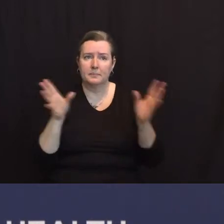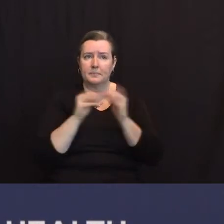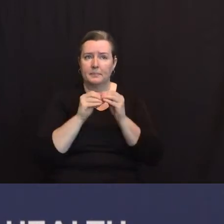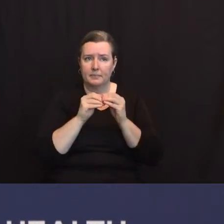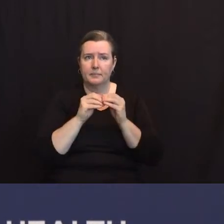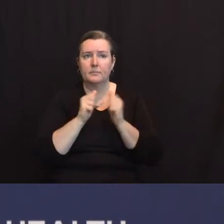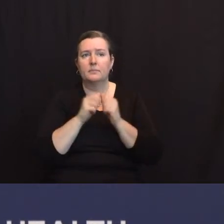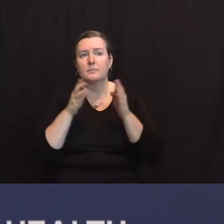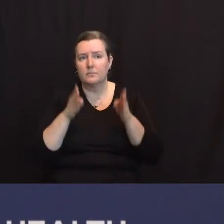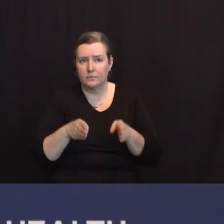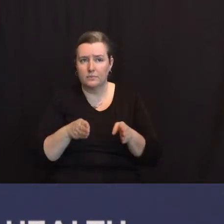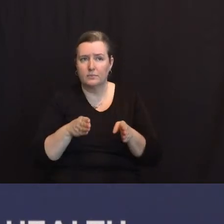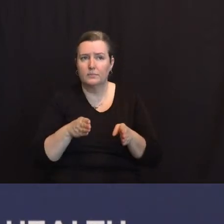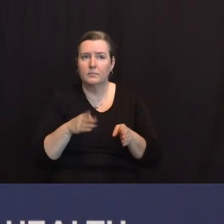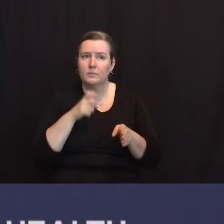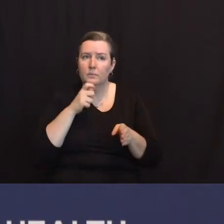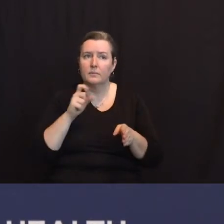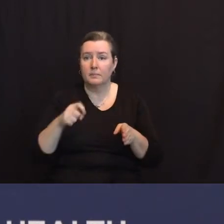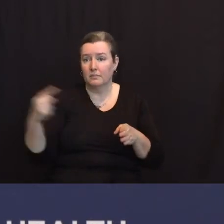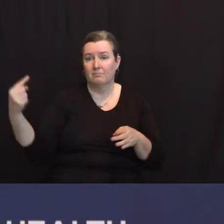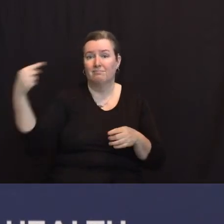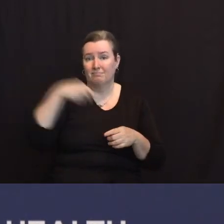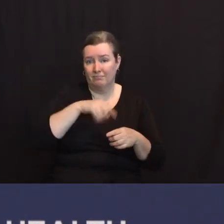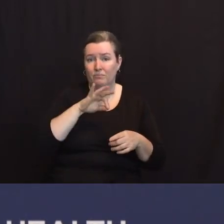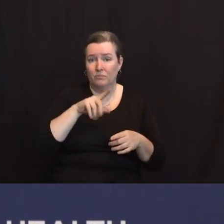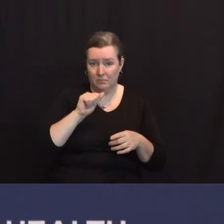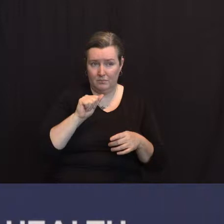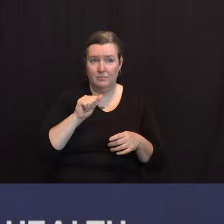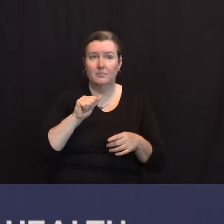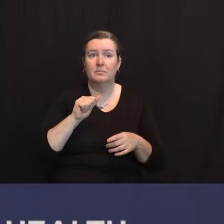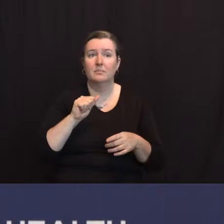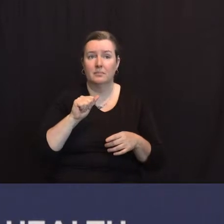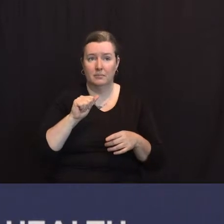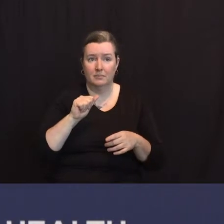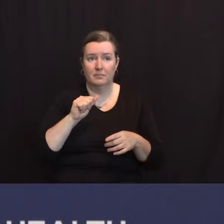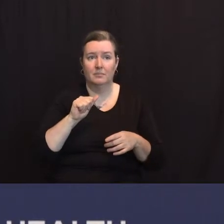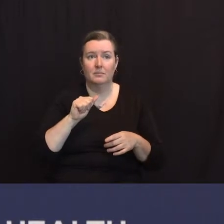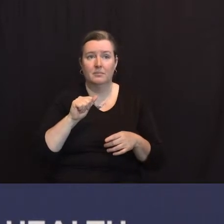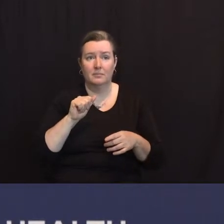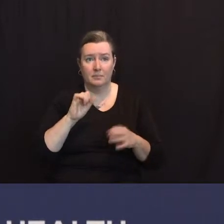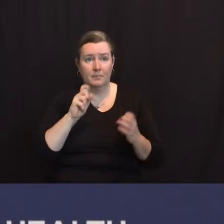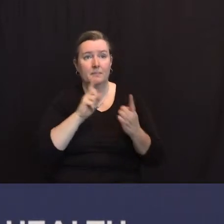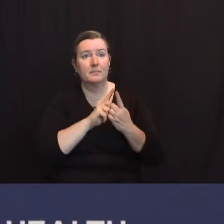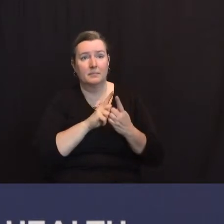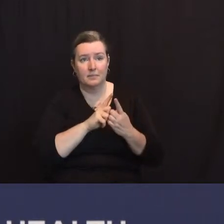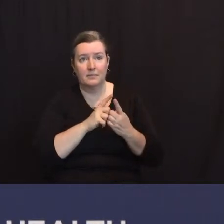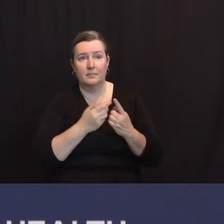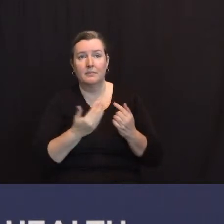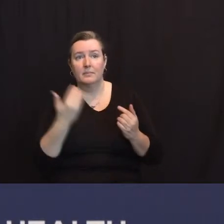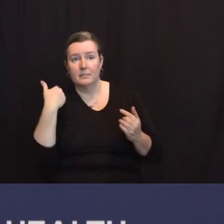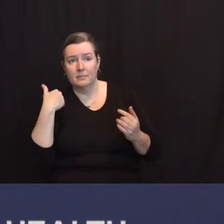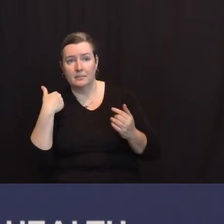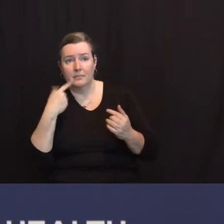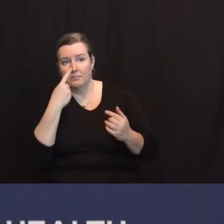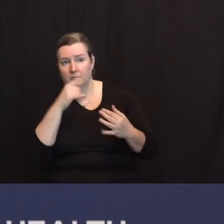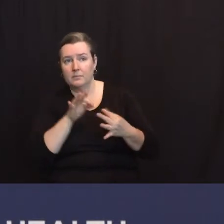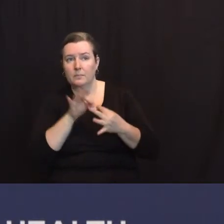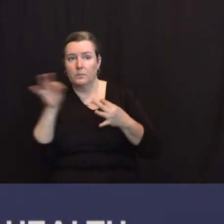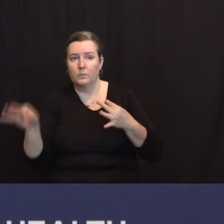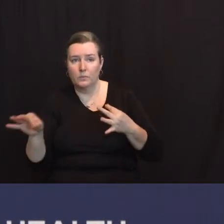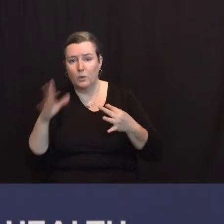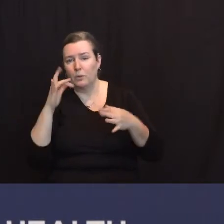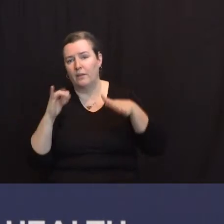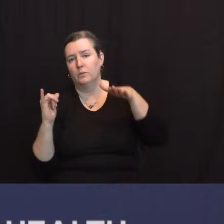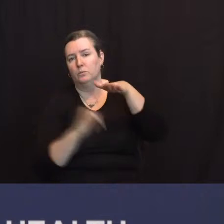and he asked if we could push it from last Sunday to this coming Sunday for that very reason, because he was quarantining. So I had not seen